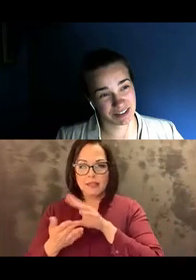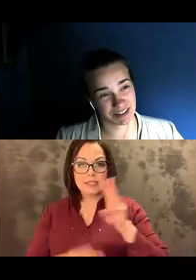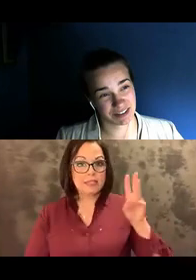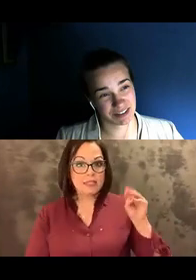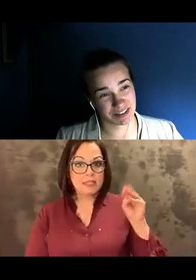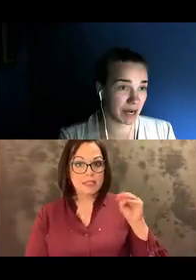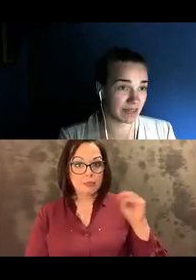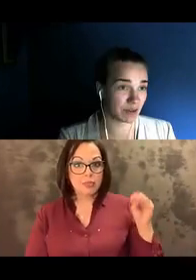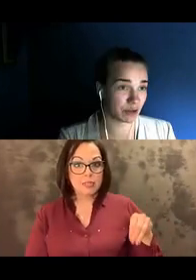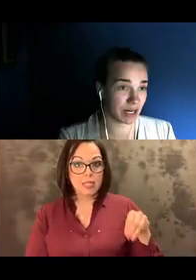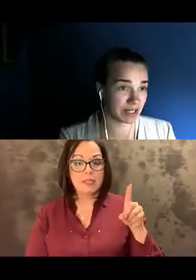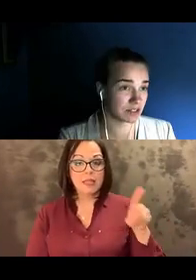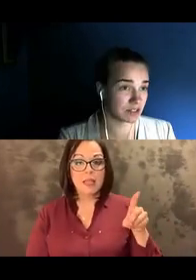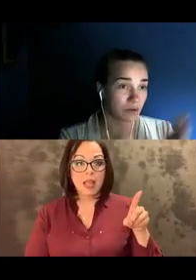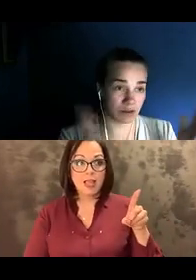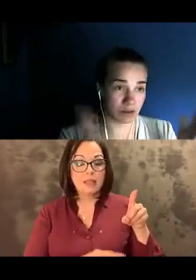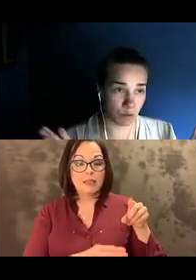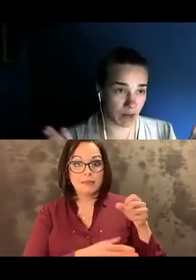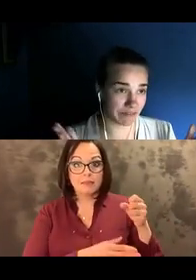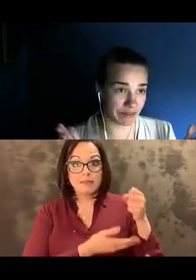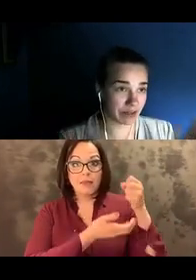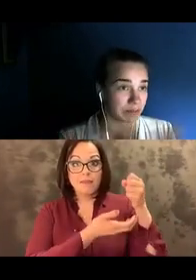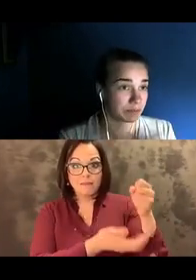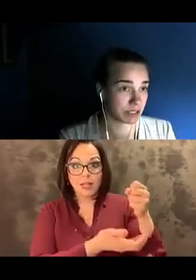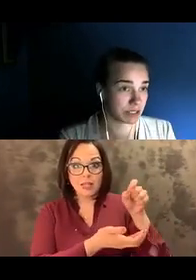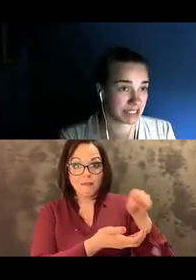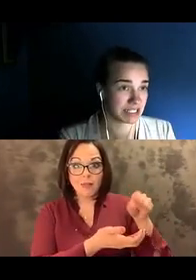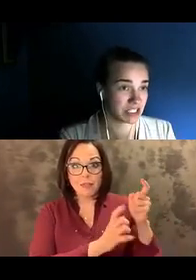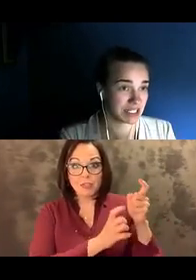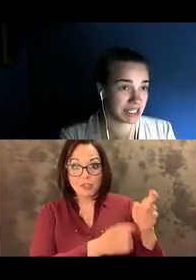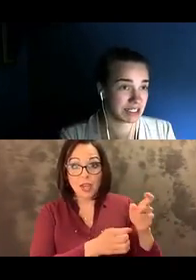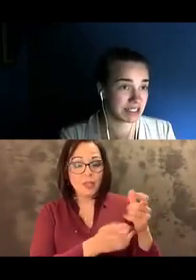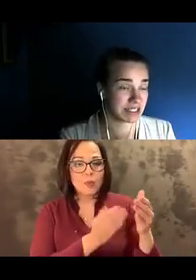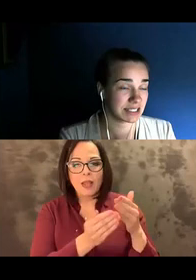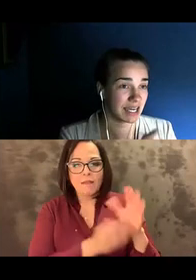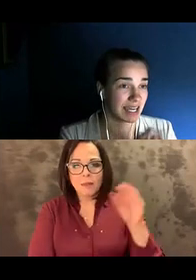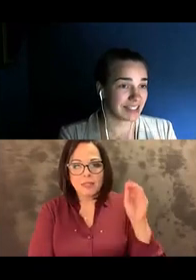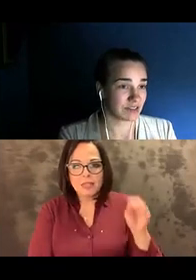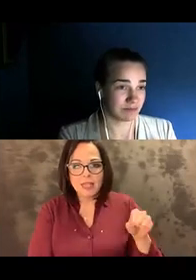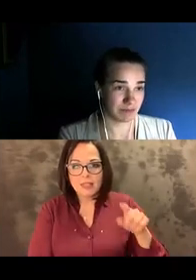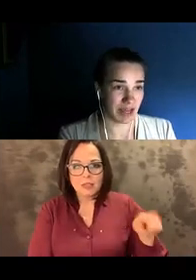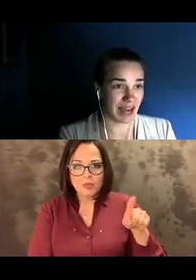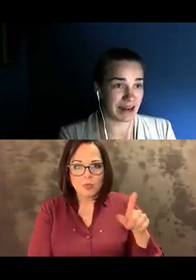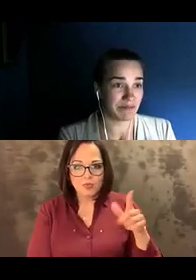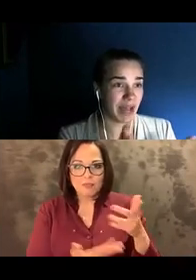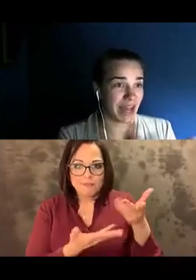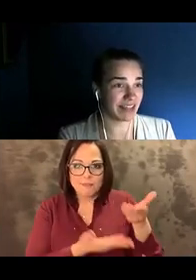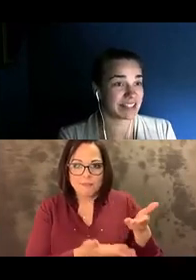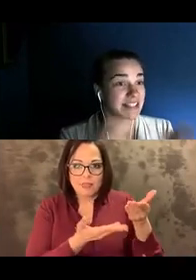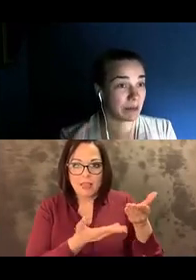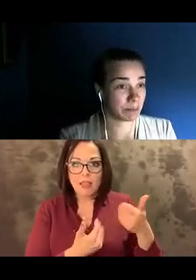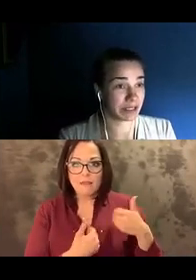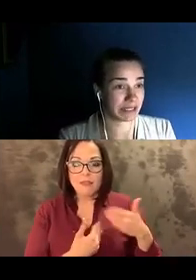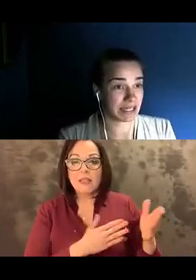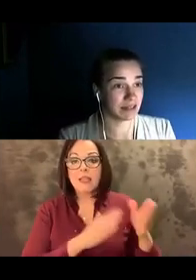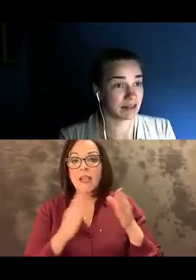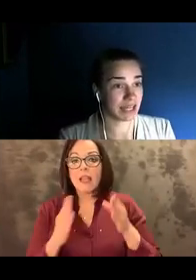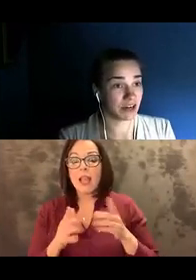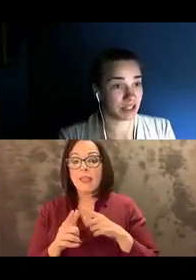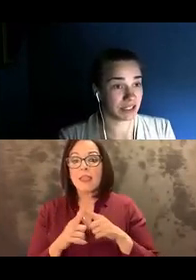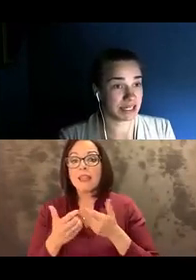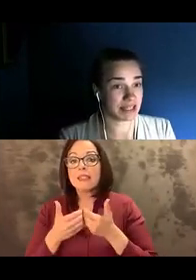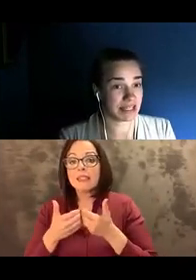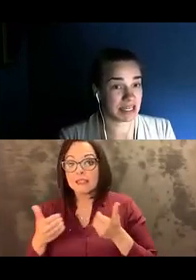60% that is funded by the grant, or whatever percentage it is, and then